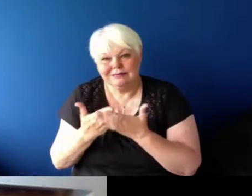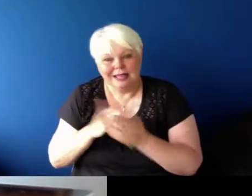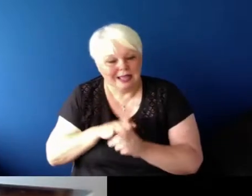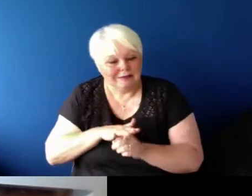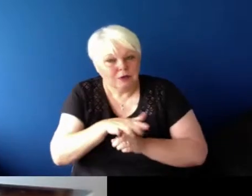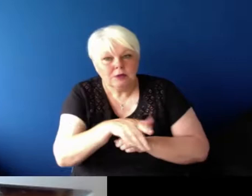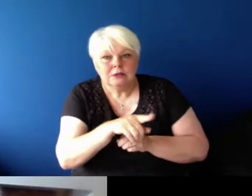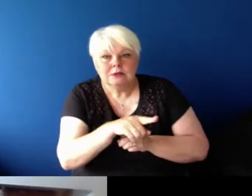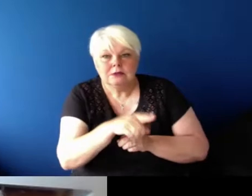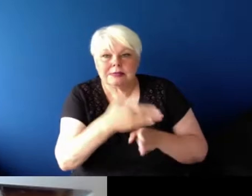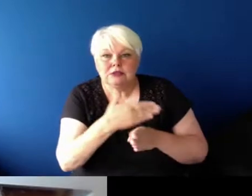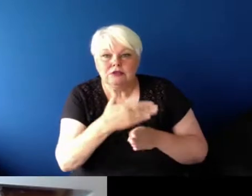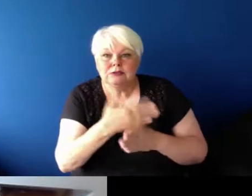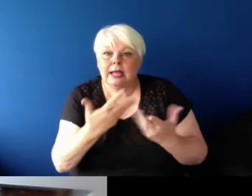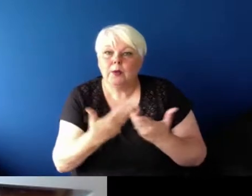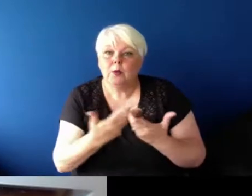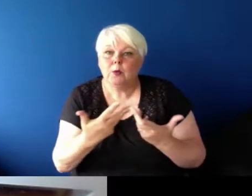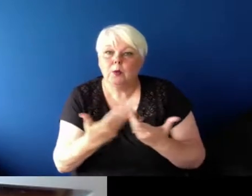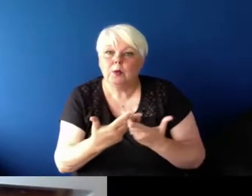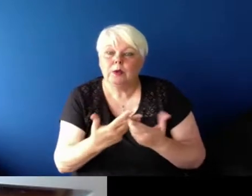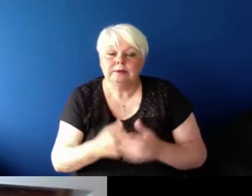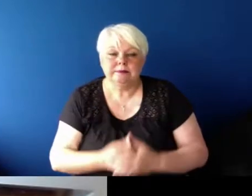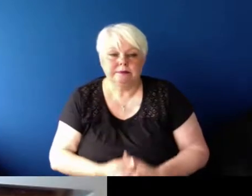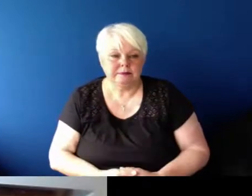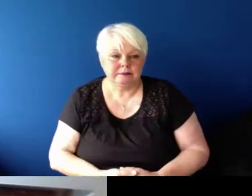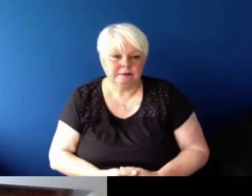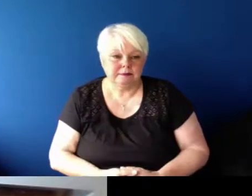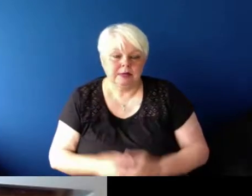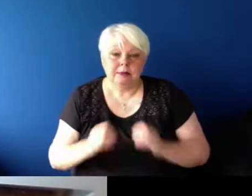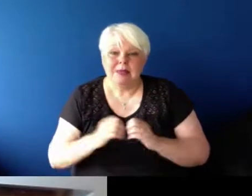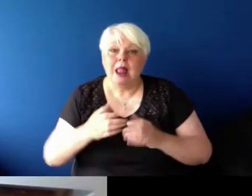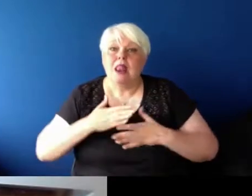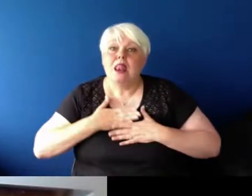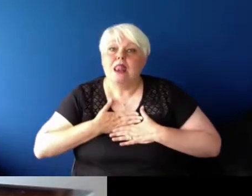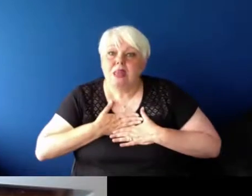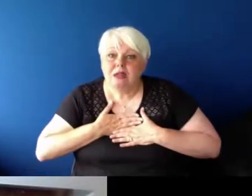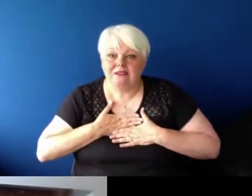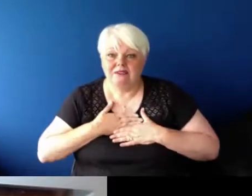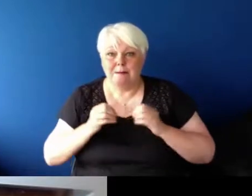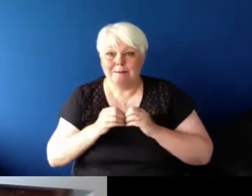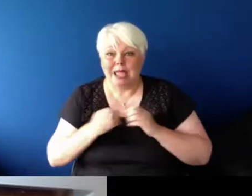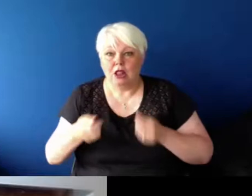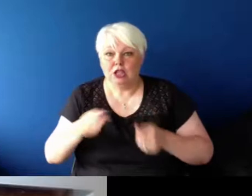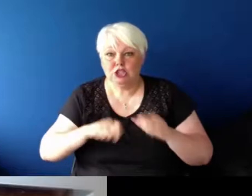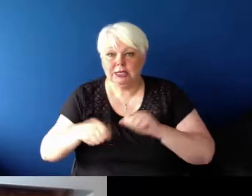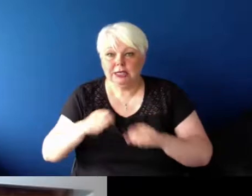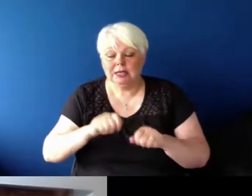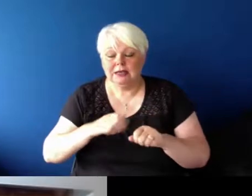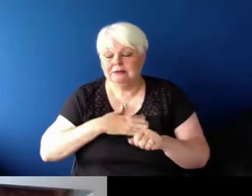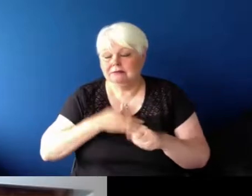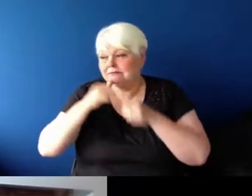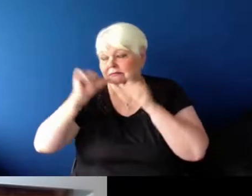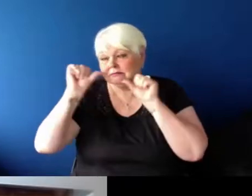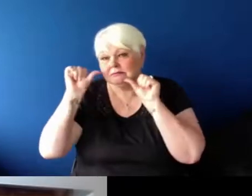ministry? Well, I just loved biology at school. It was my favourite subject. It was something that I could